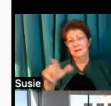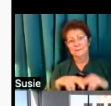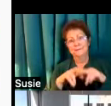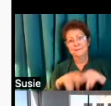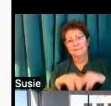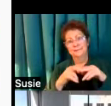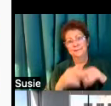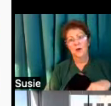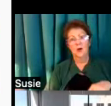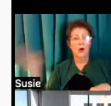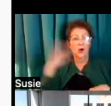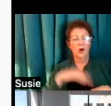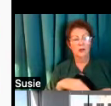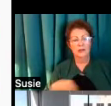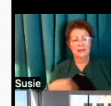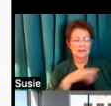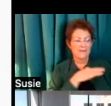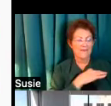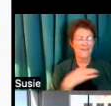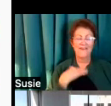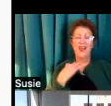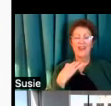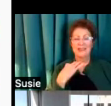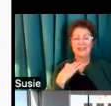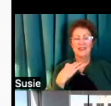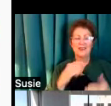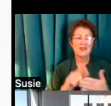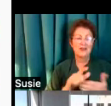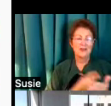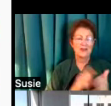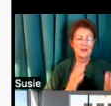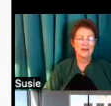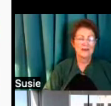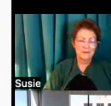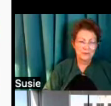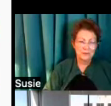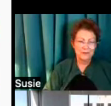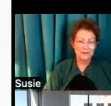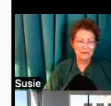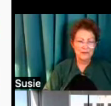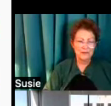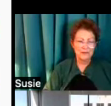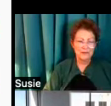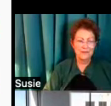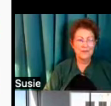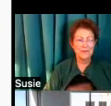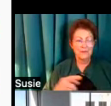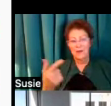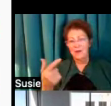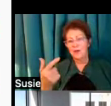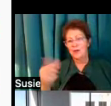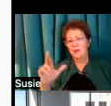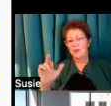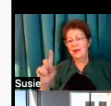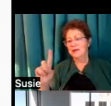perfect volunteer attorney. But yeah, okay. So we had that grants fund